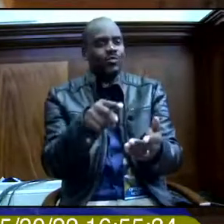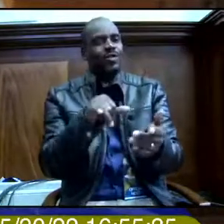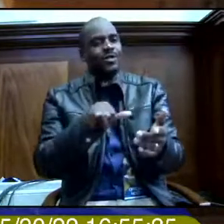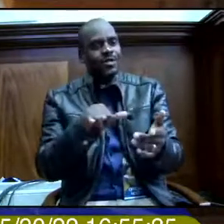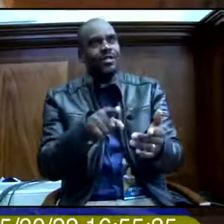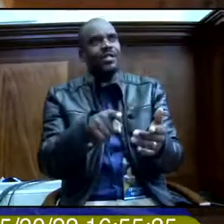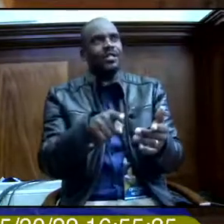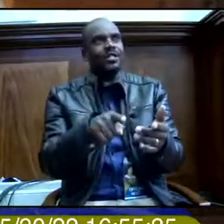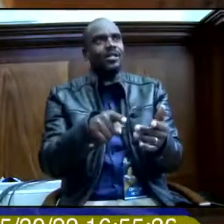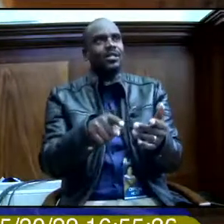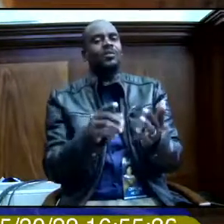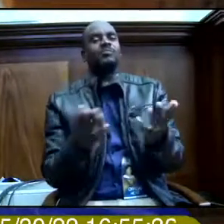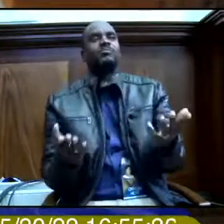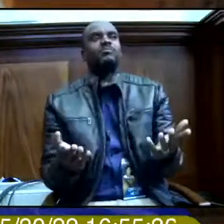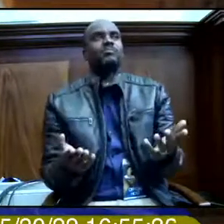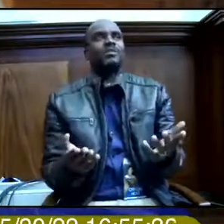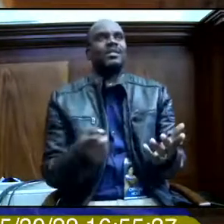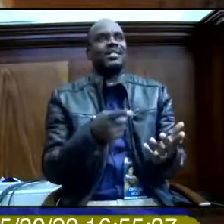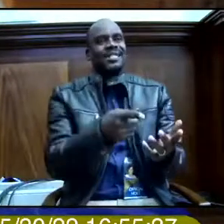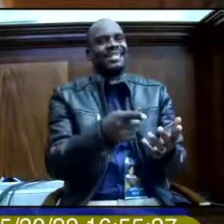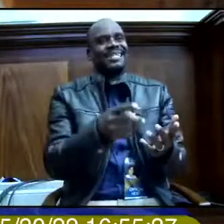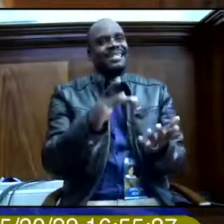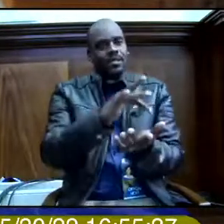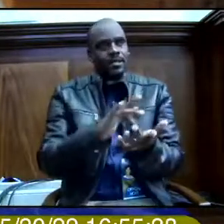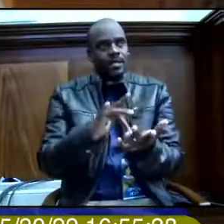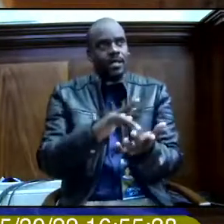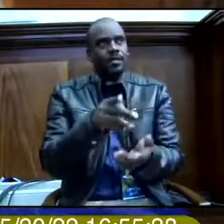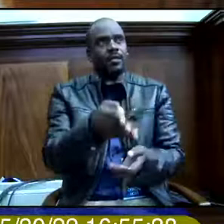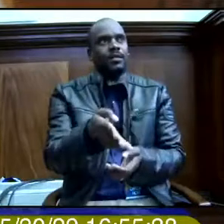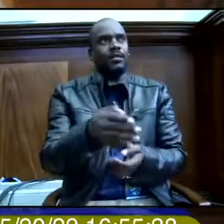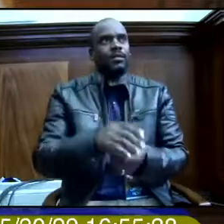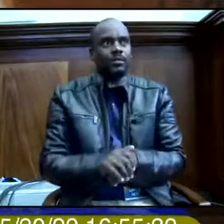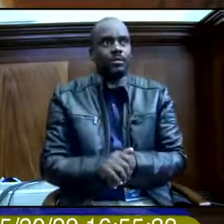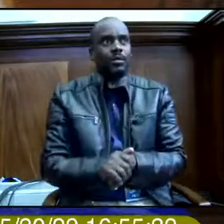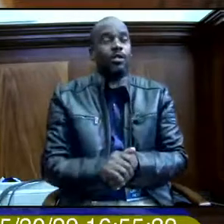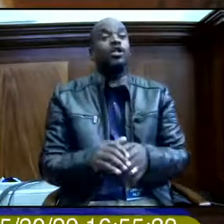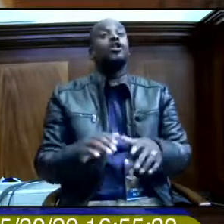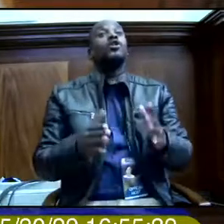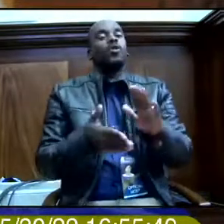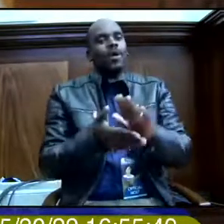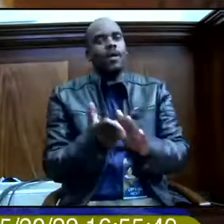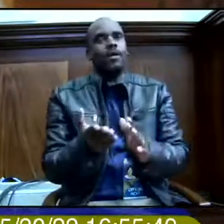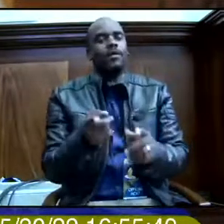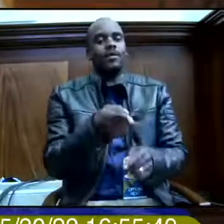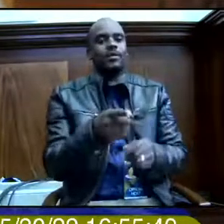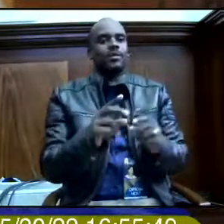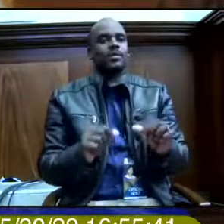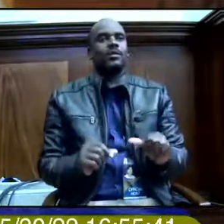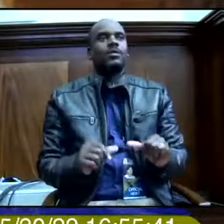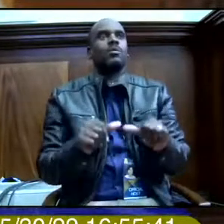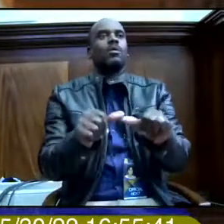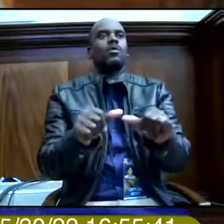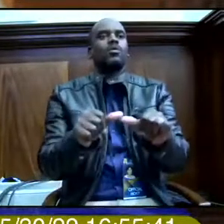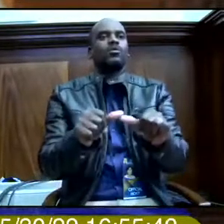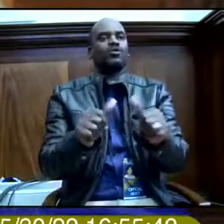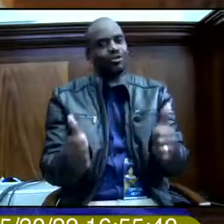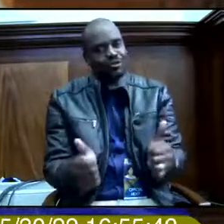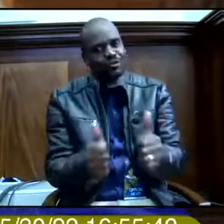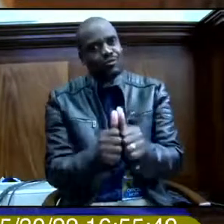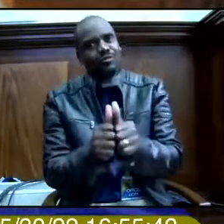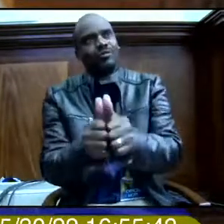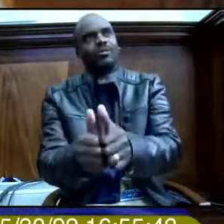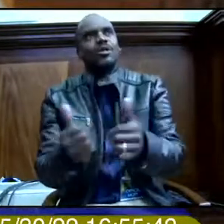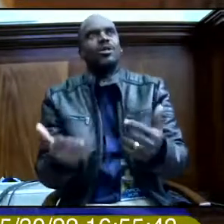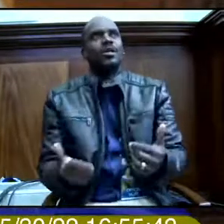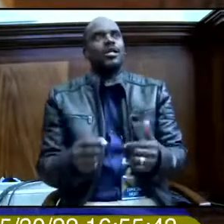representative of that sector so that we we we go through this process together so that next